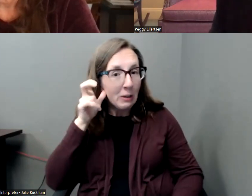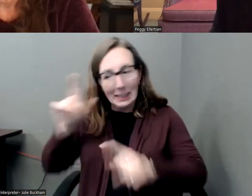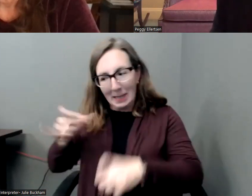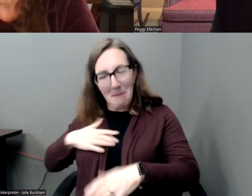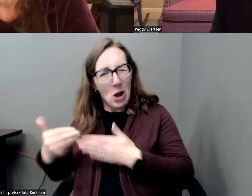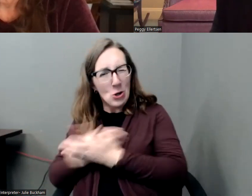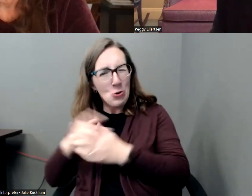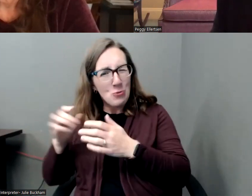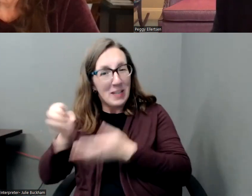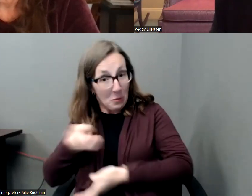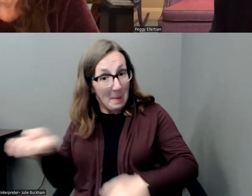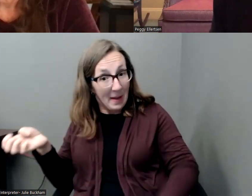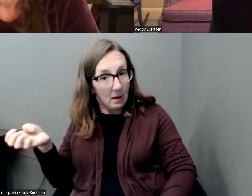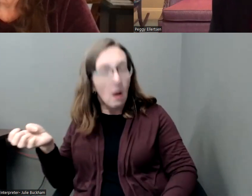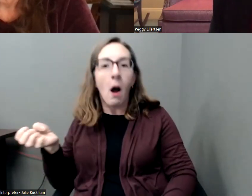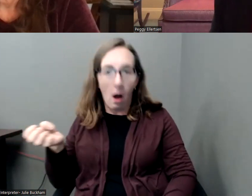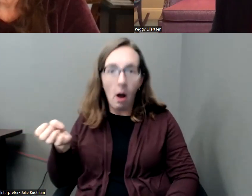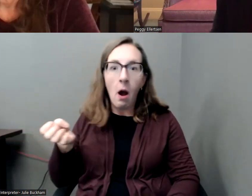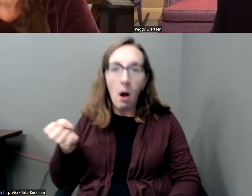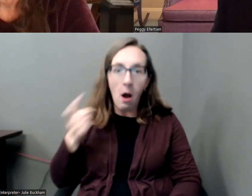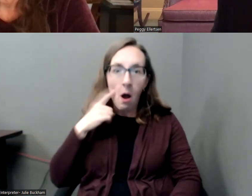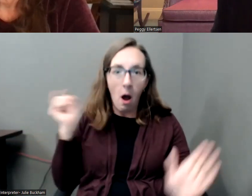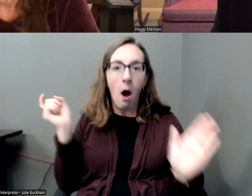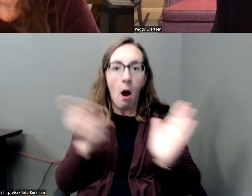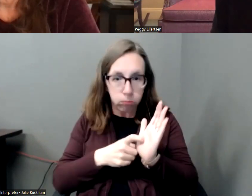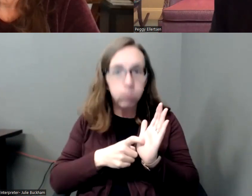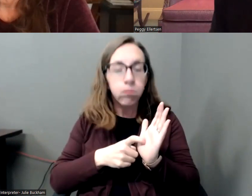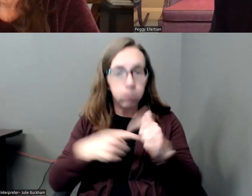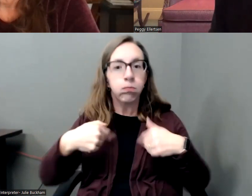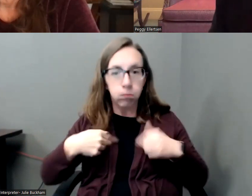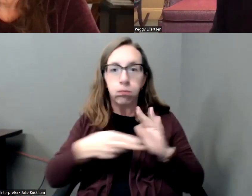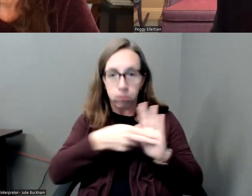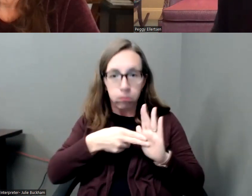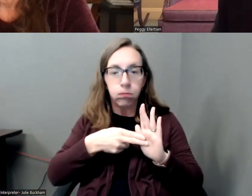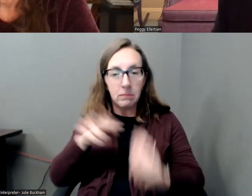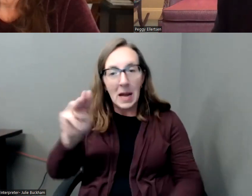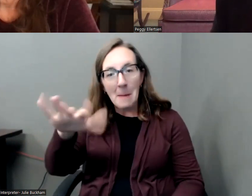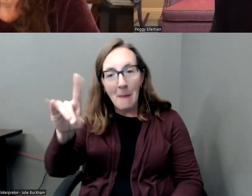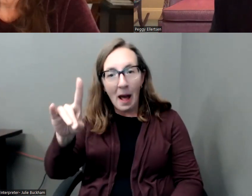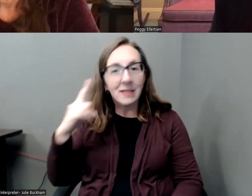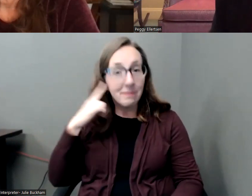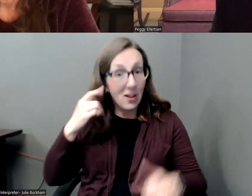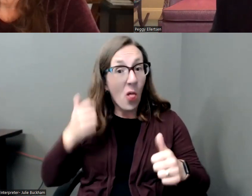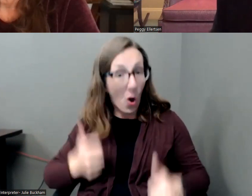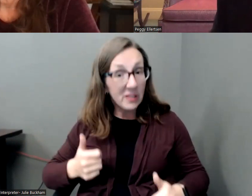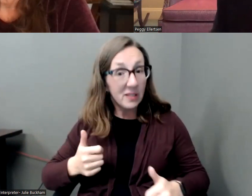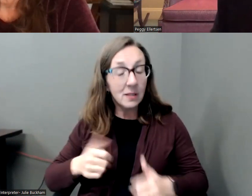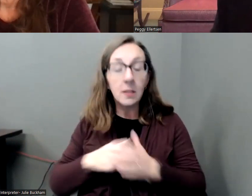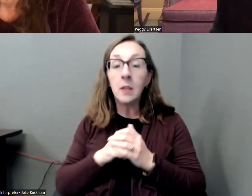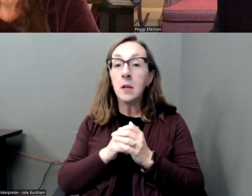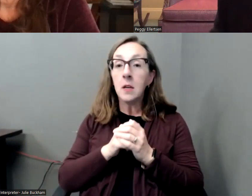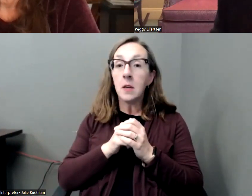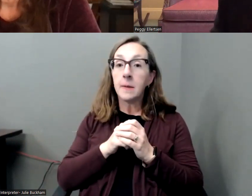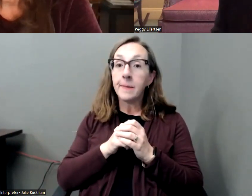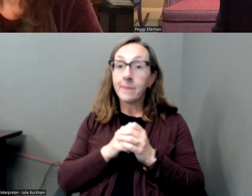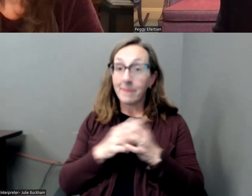was identified as having a mild sensory neural hearing loss. What's important about this is that at